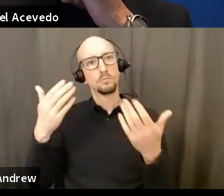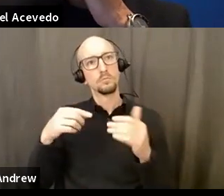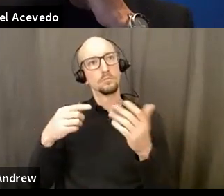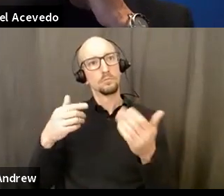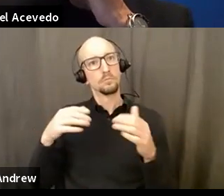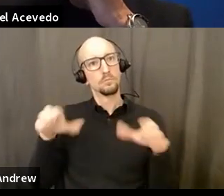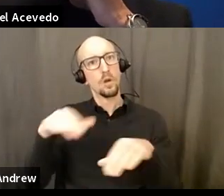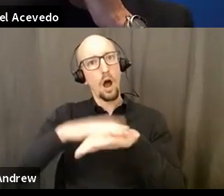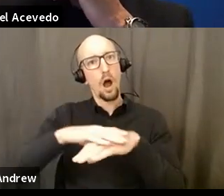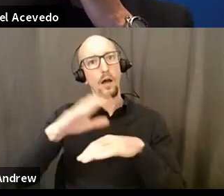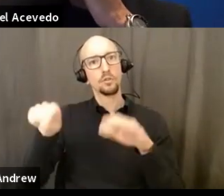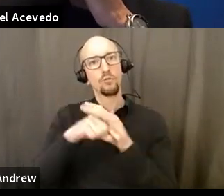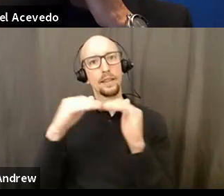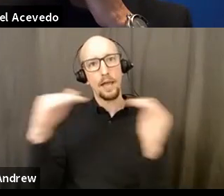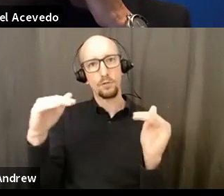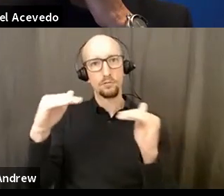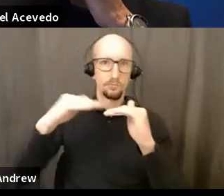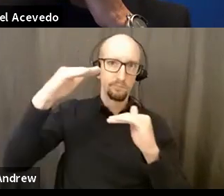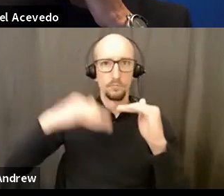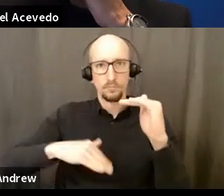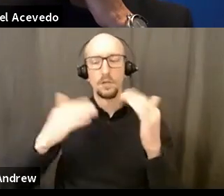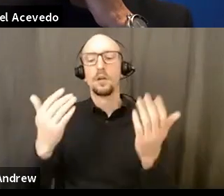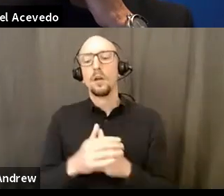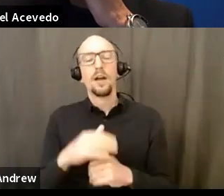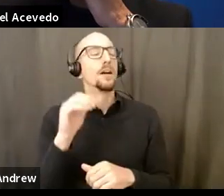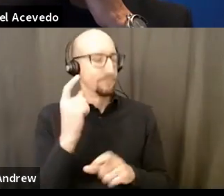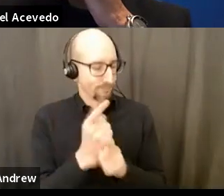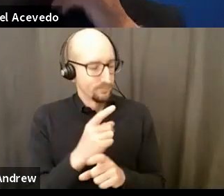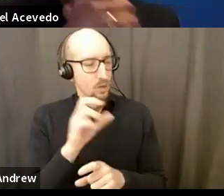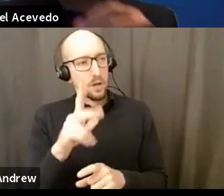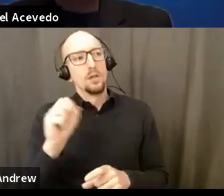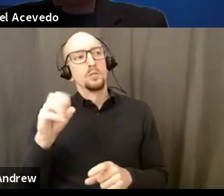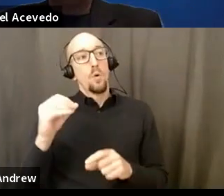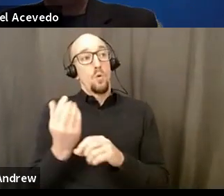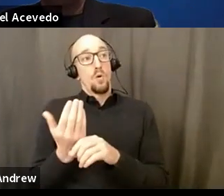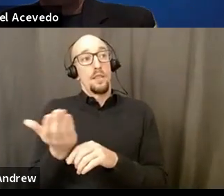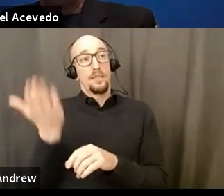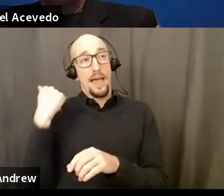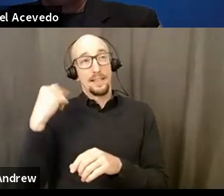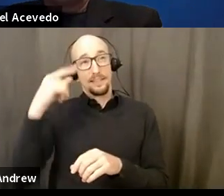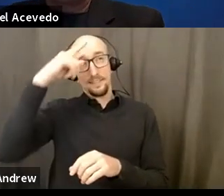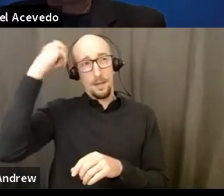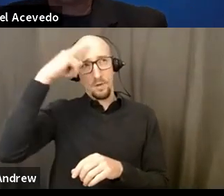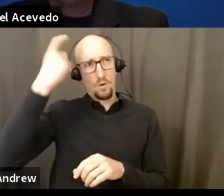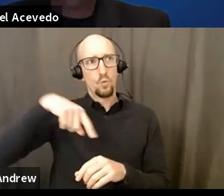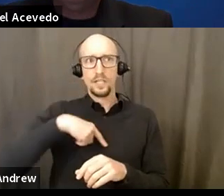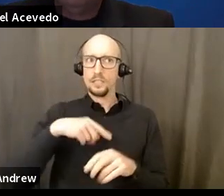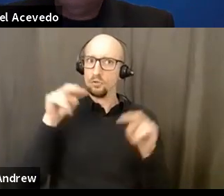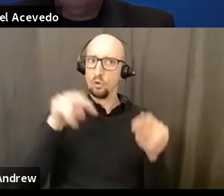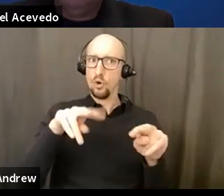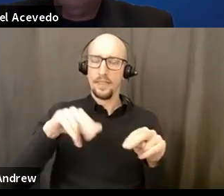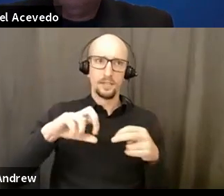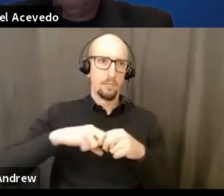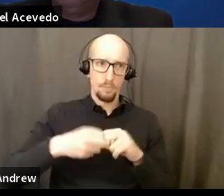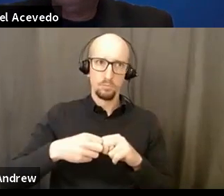so I just want to make sure that I understood, because we wrestled with this question last summer. I